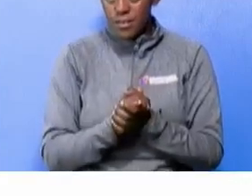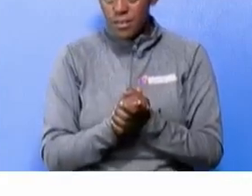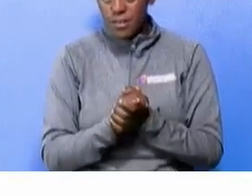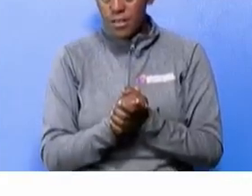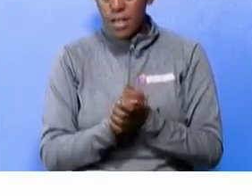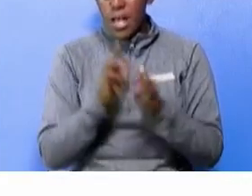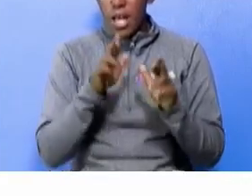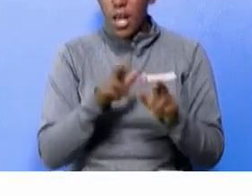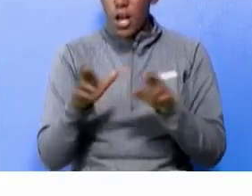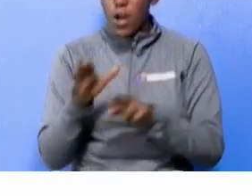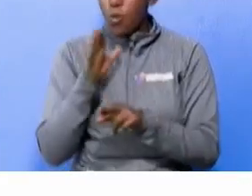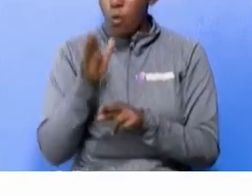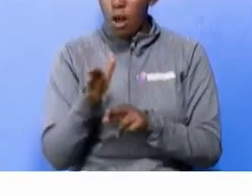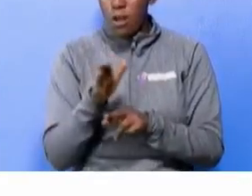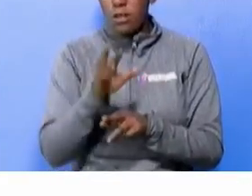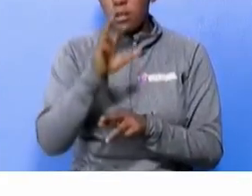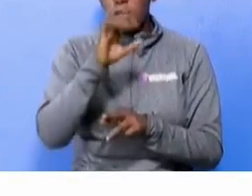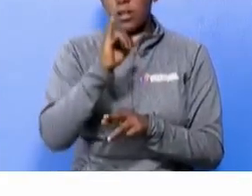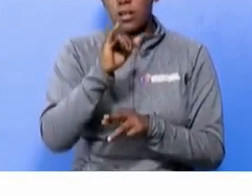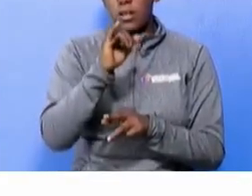Irregular